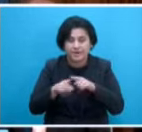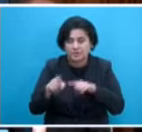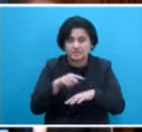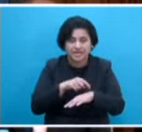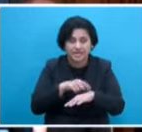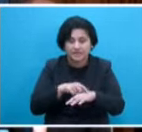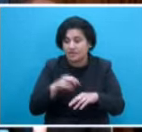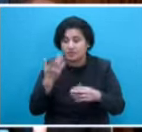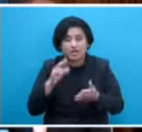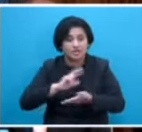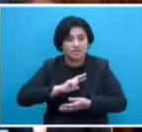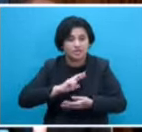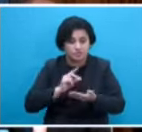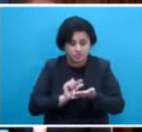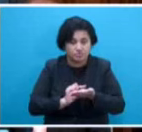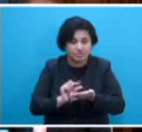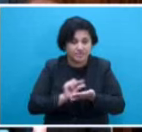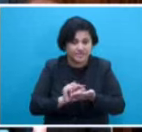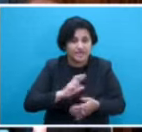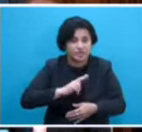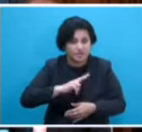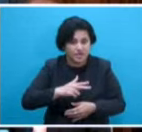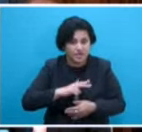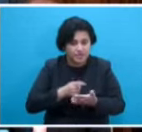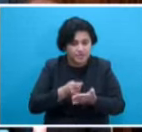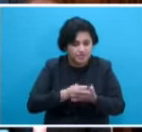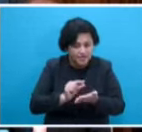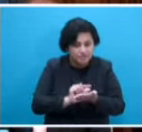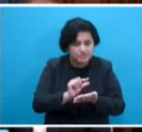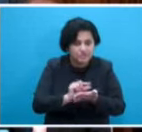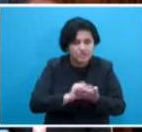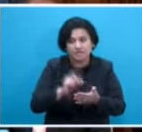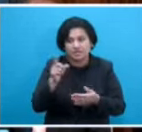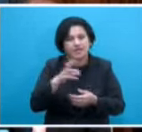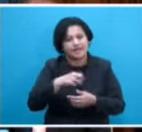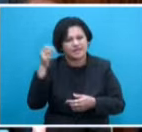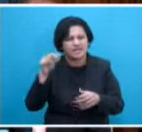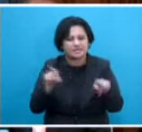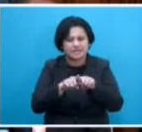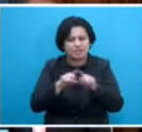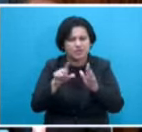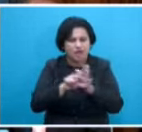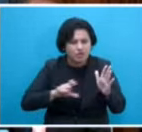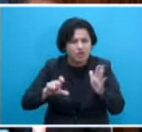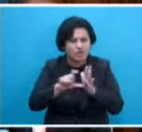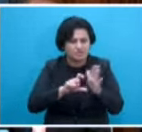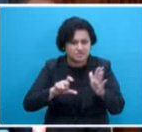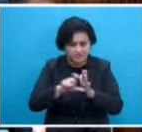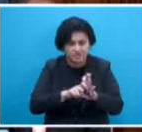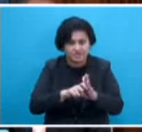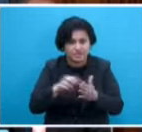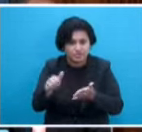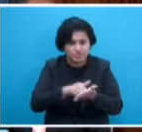high-purchased household items are repossessed. In some credit institutions, there are public notices displayed that loans will